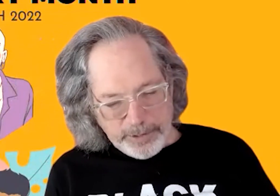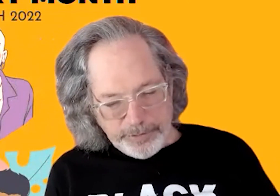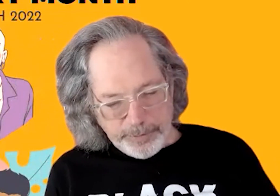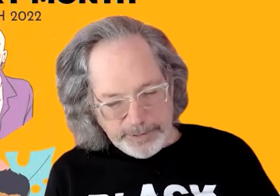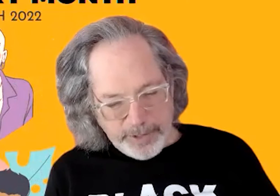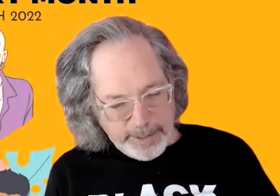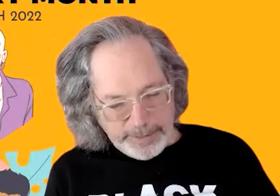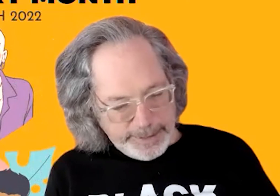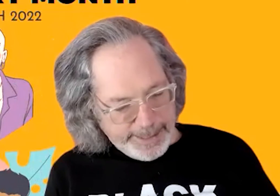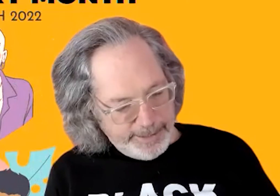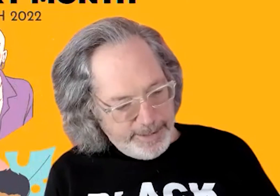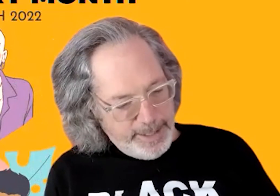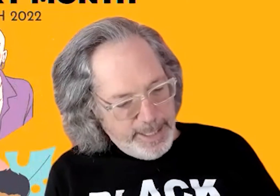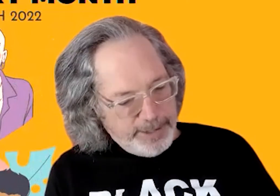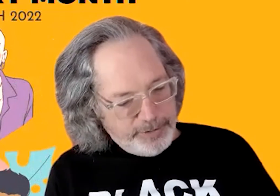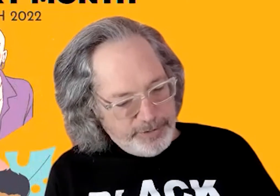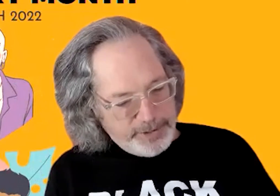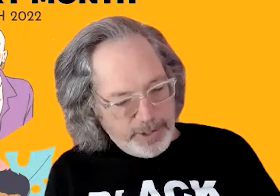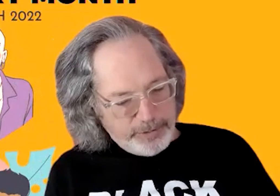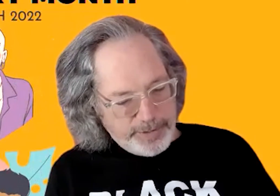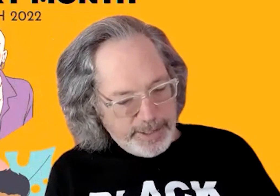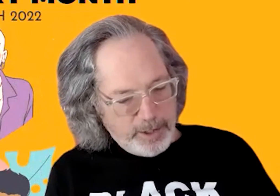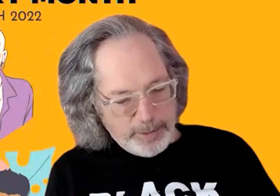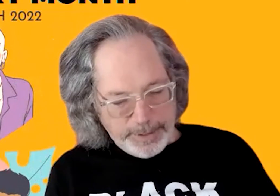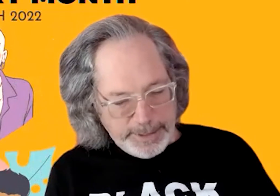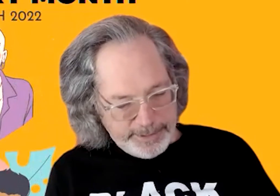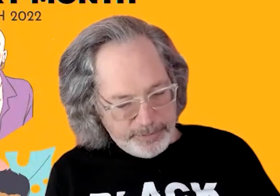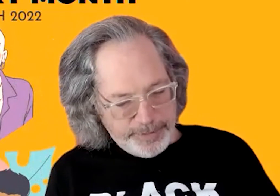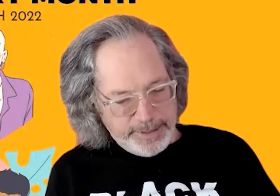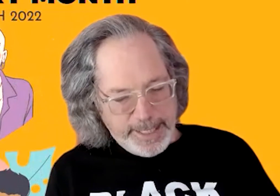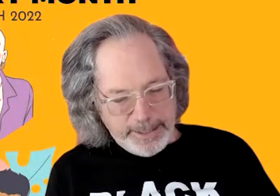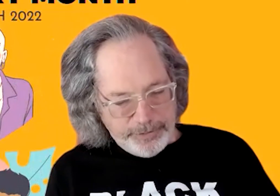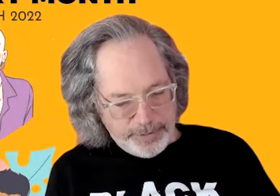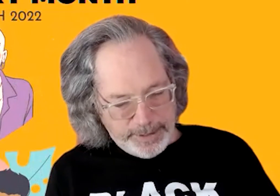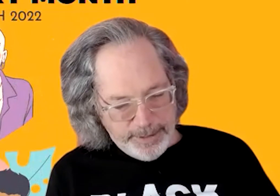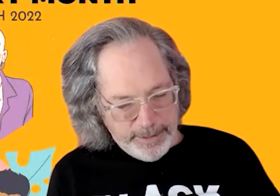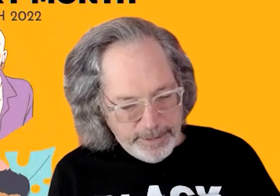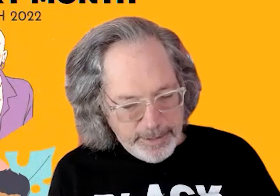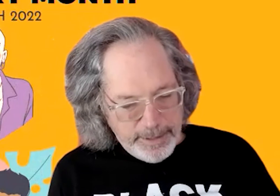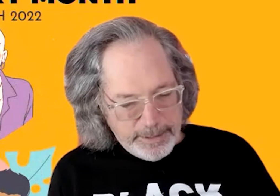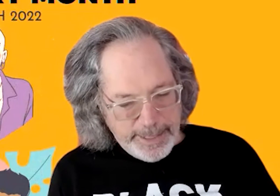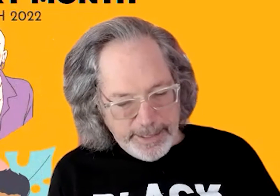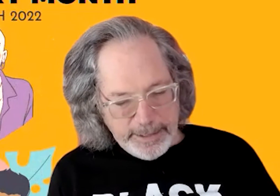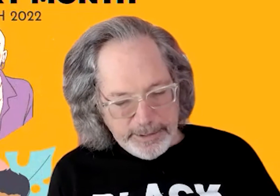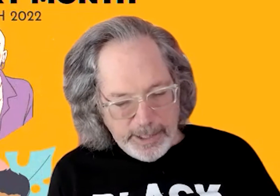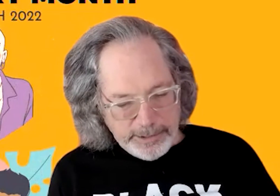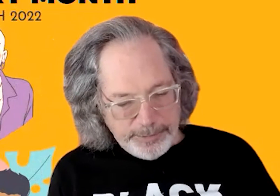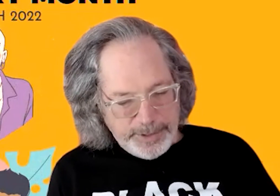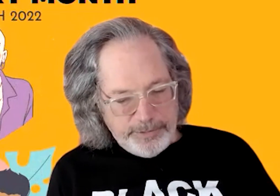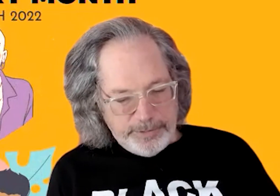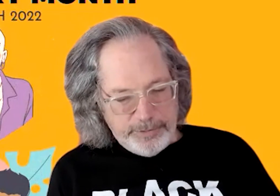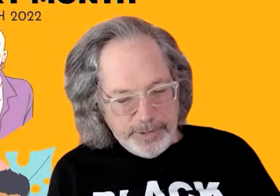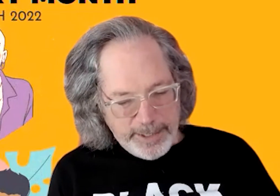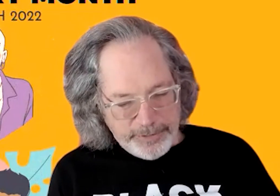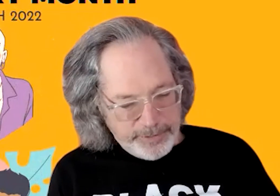has brought us to reside on the land and to seek to understand our place within that history. Land